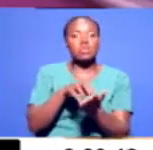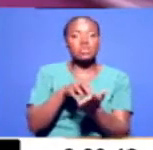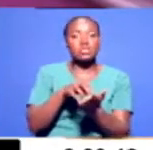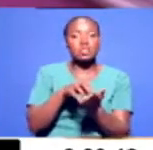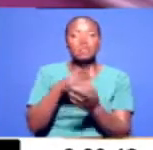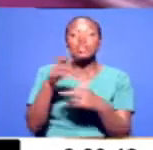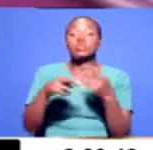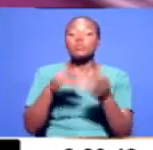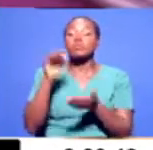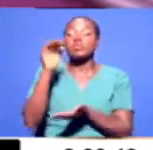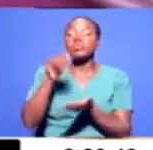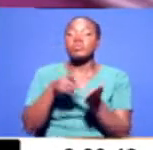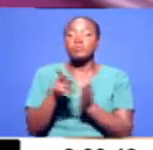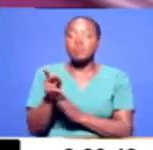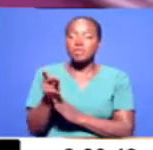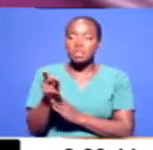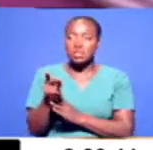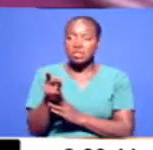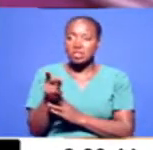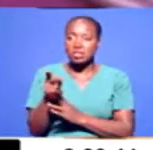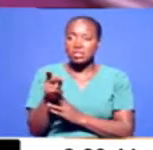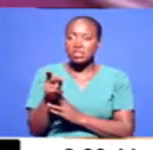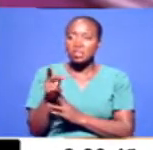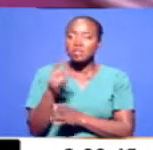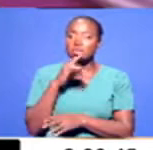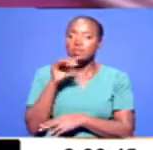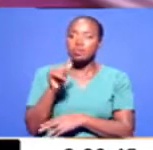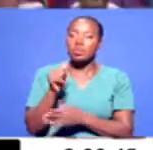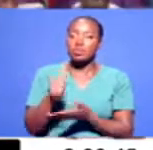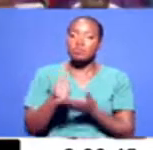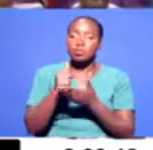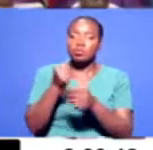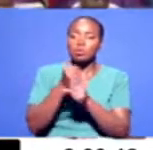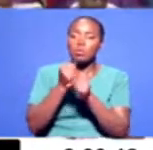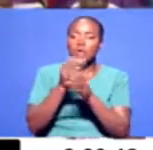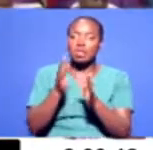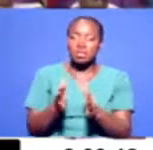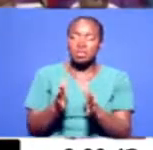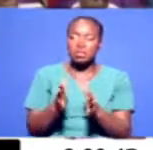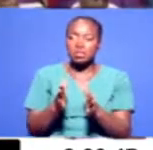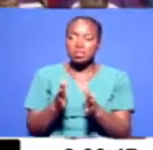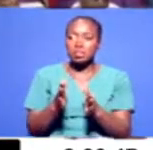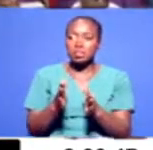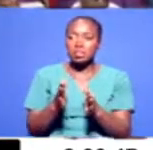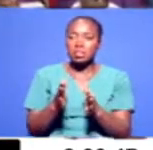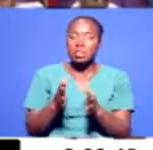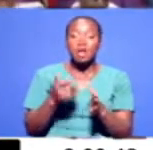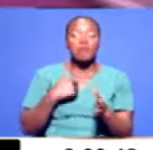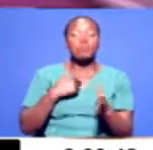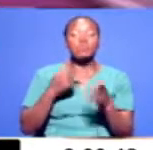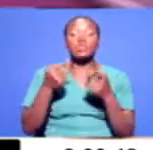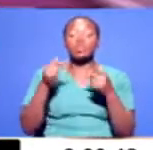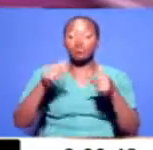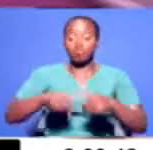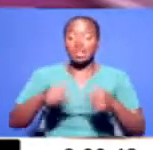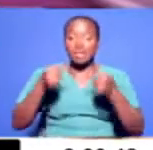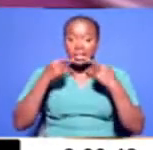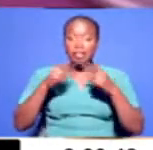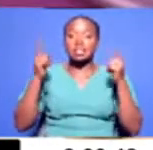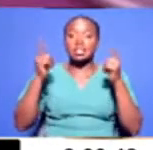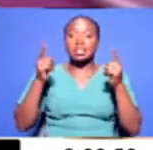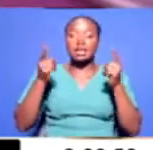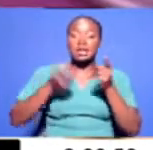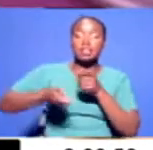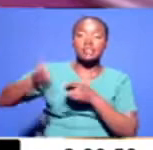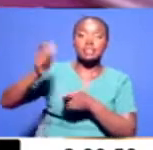the minimum wages so as to cushion our workers. I today declare an